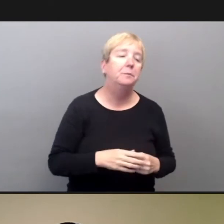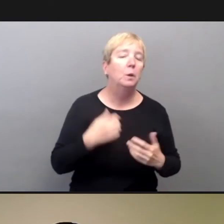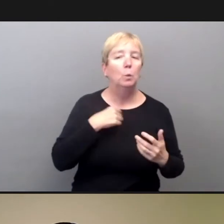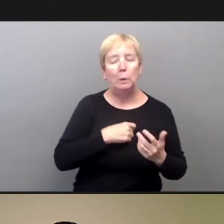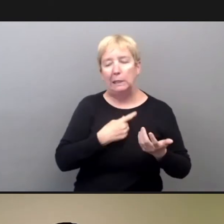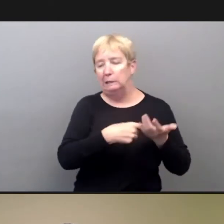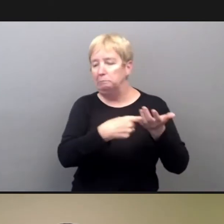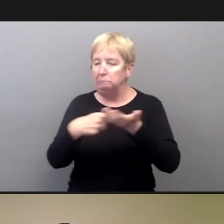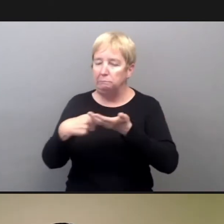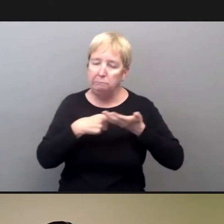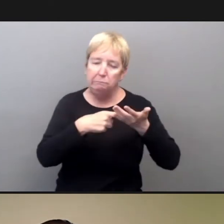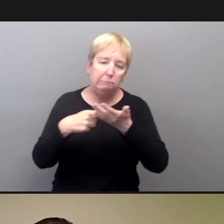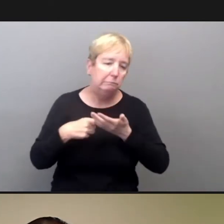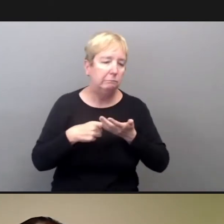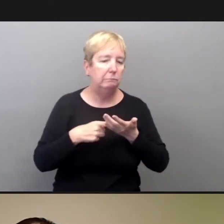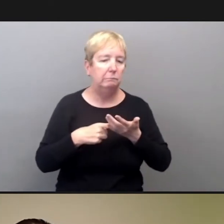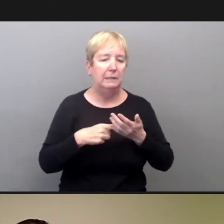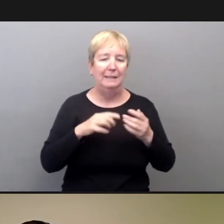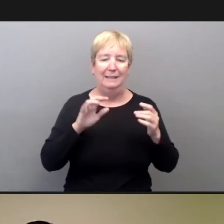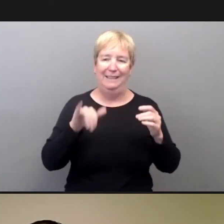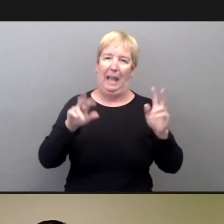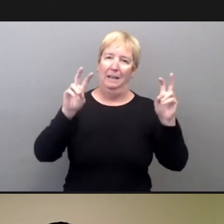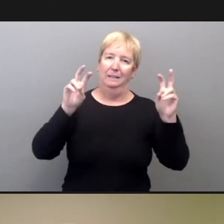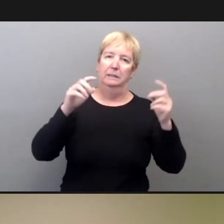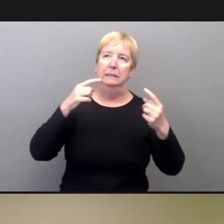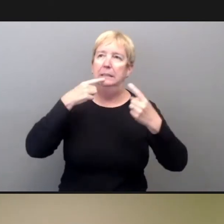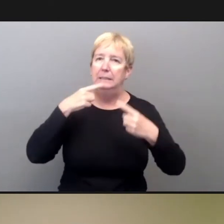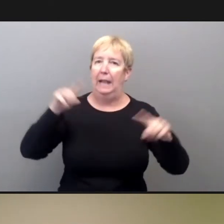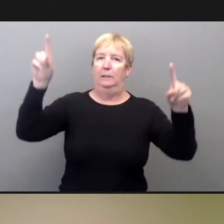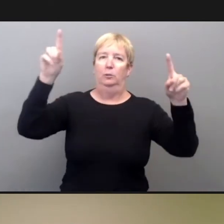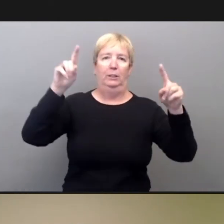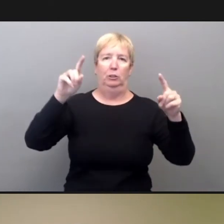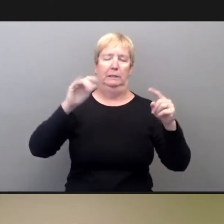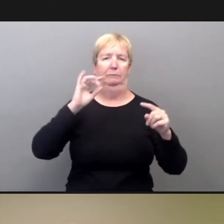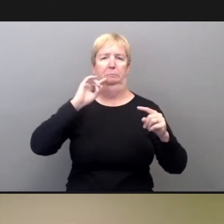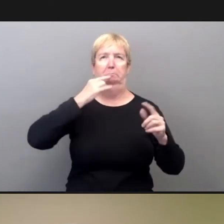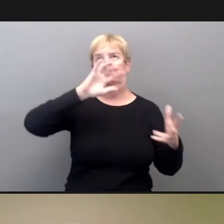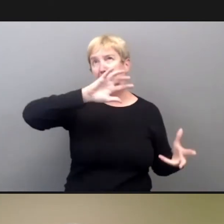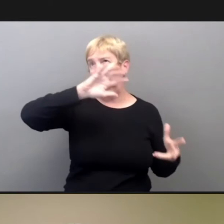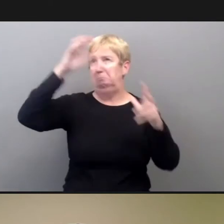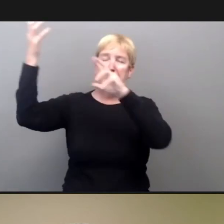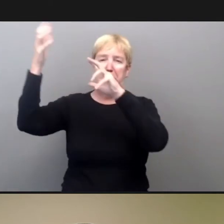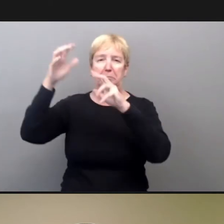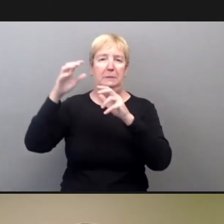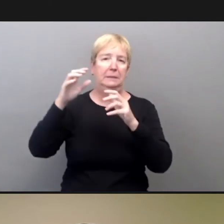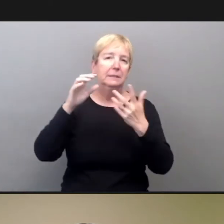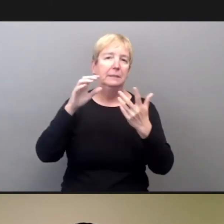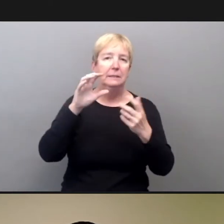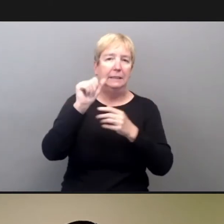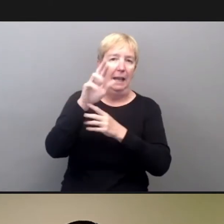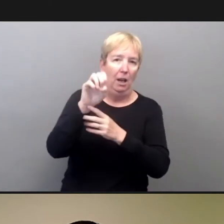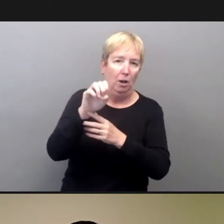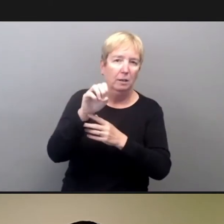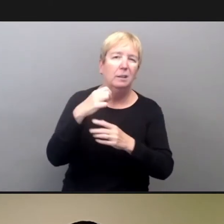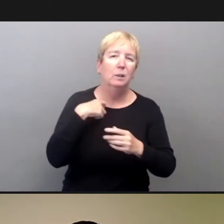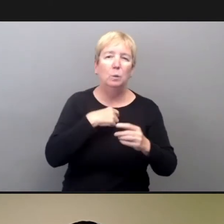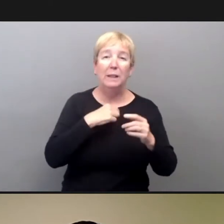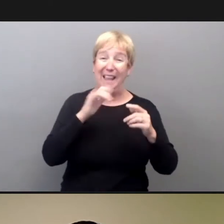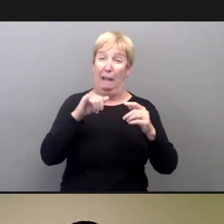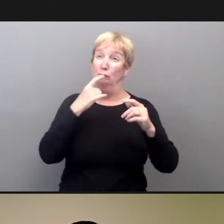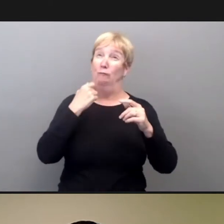about the declaration of crisis standards of care for a couple weeks. I think when we thought we